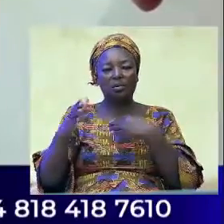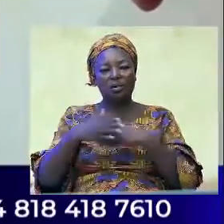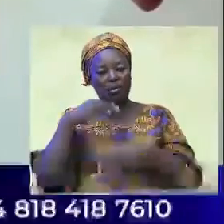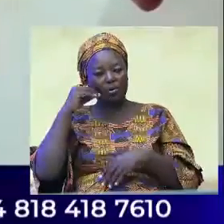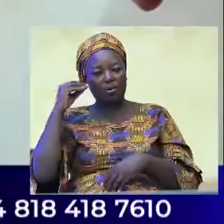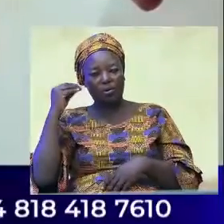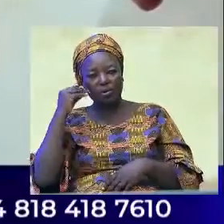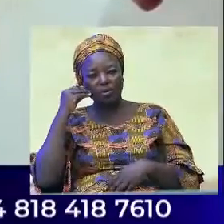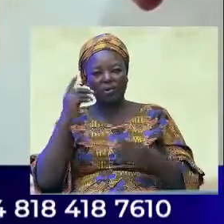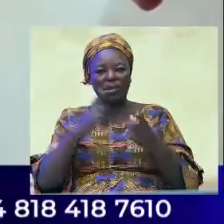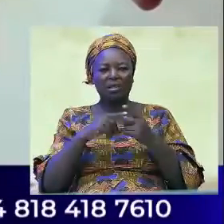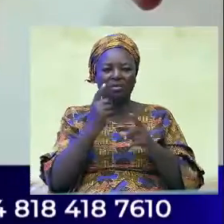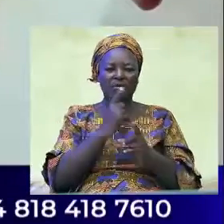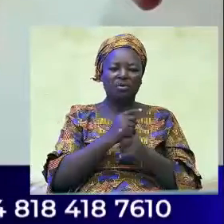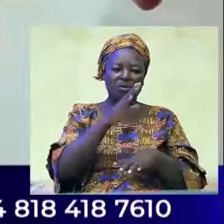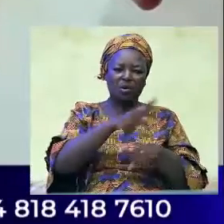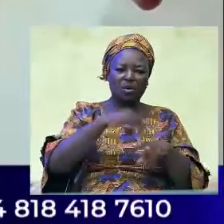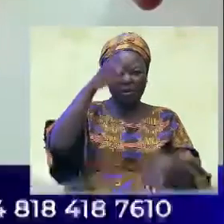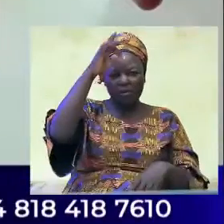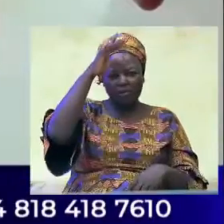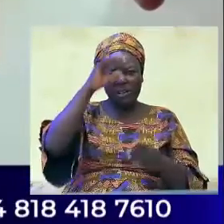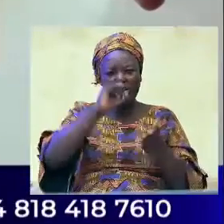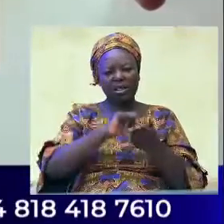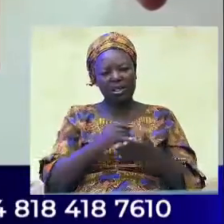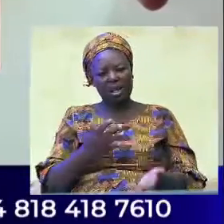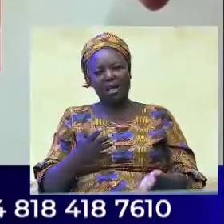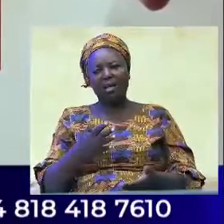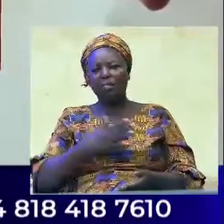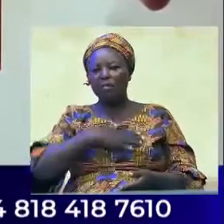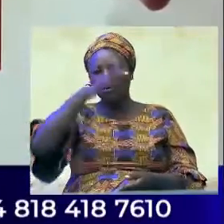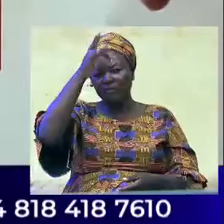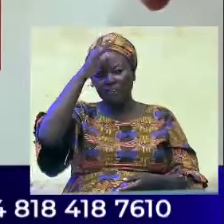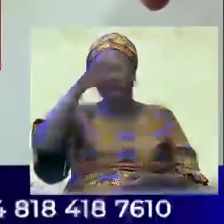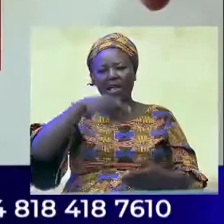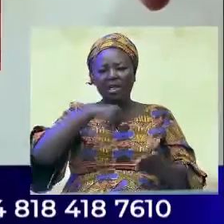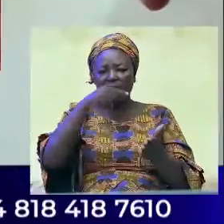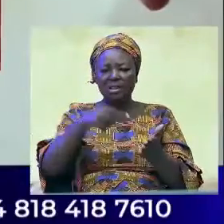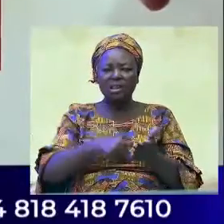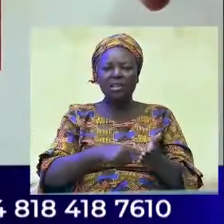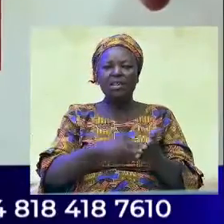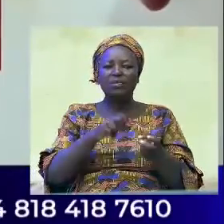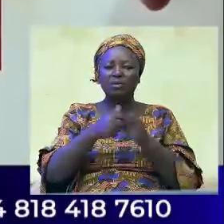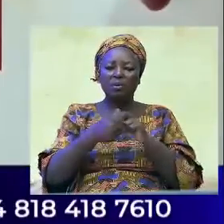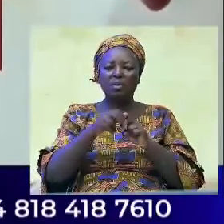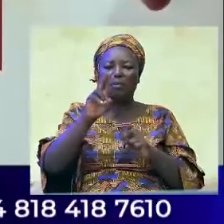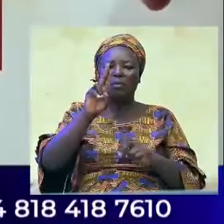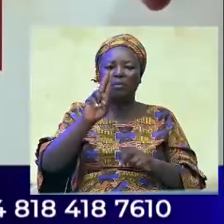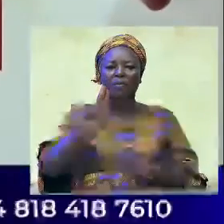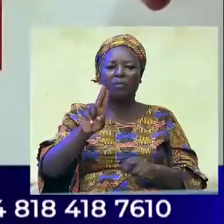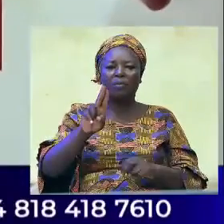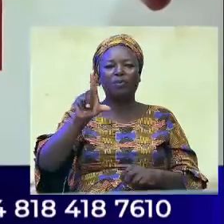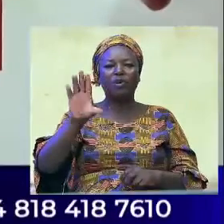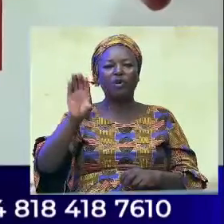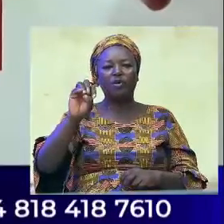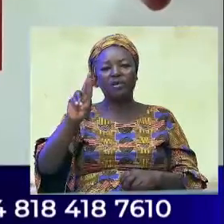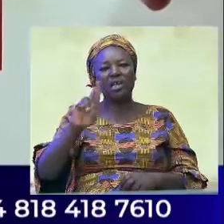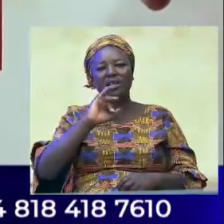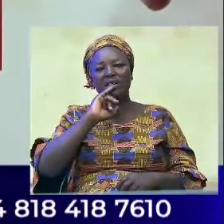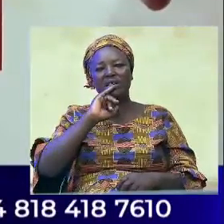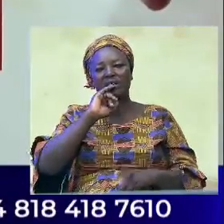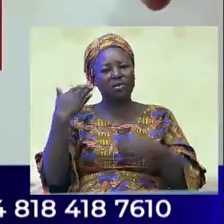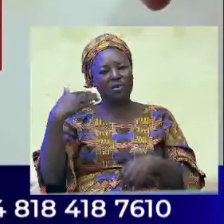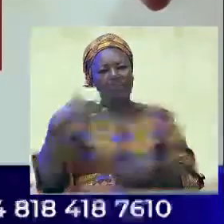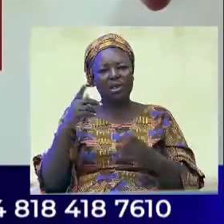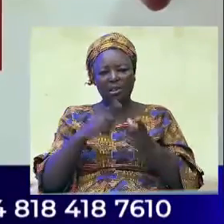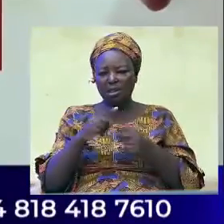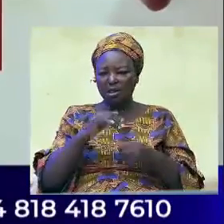crusade, we now went home, and this girl called to our dad and said, "Daddy, do you know that the ulcer is gone?"